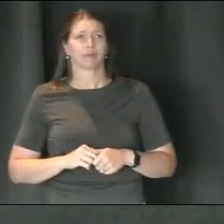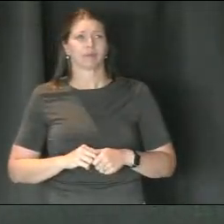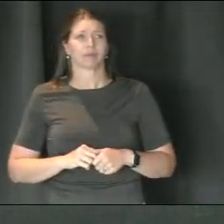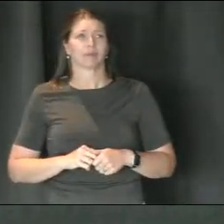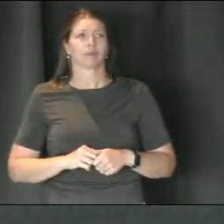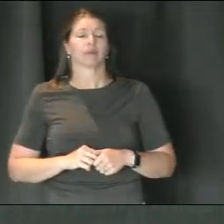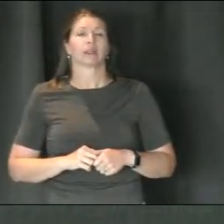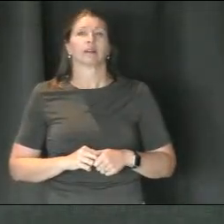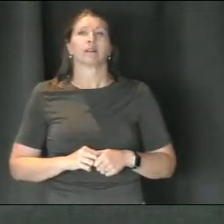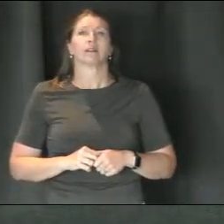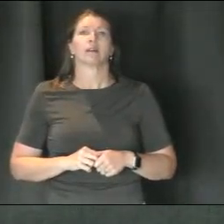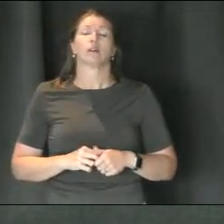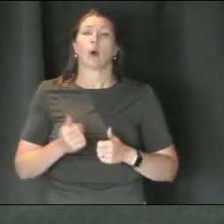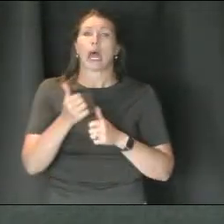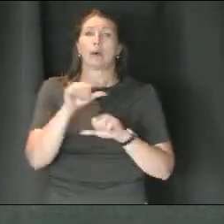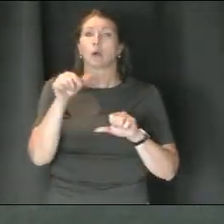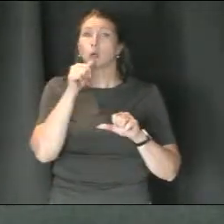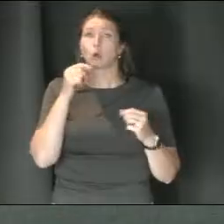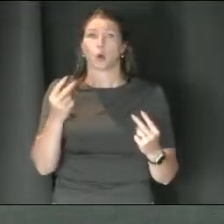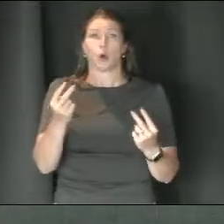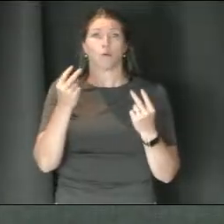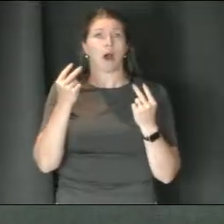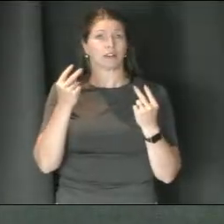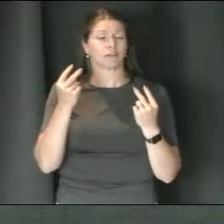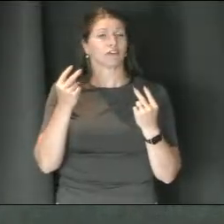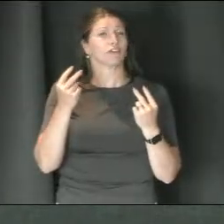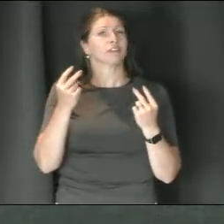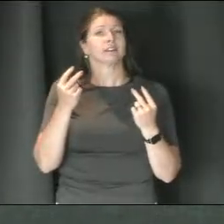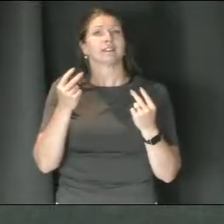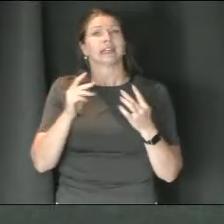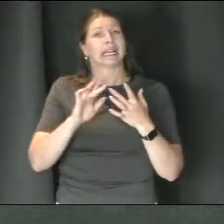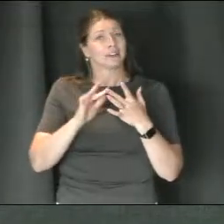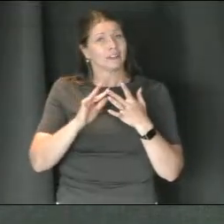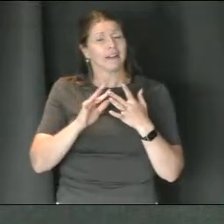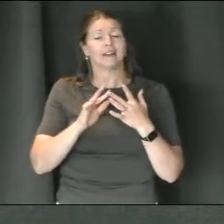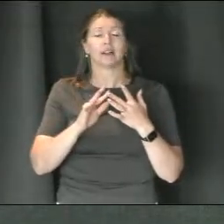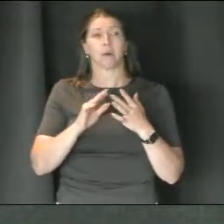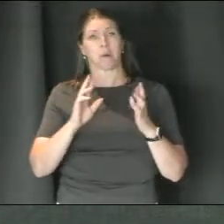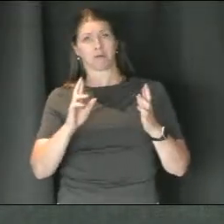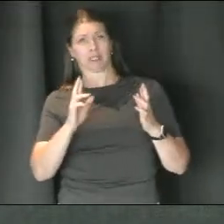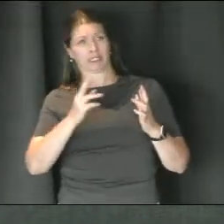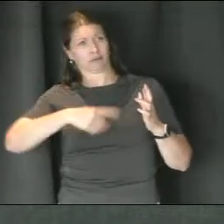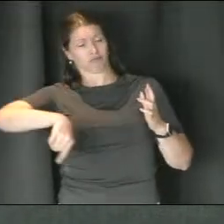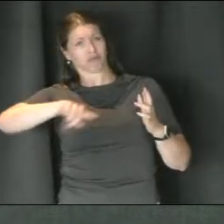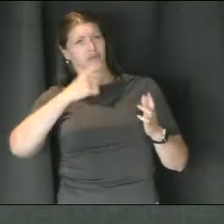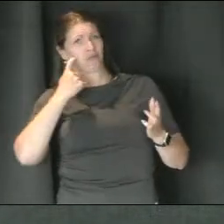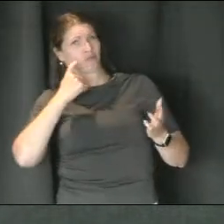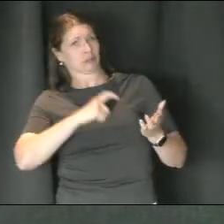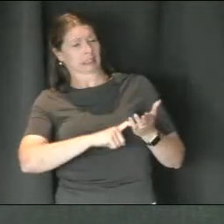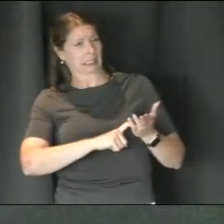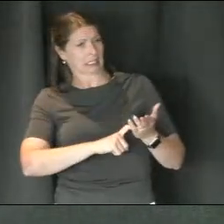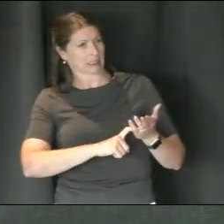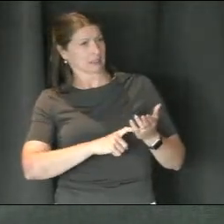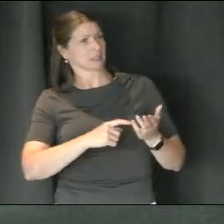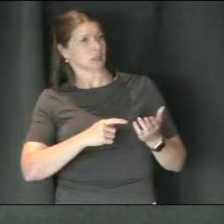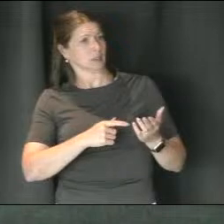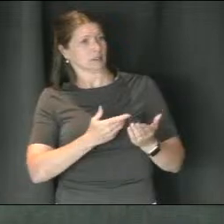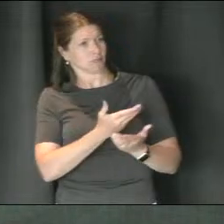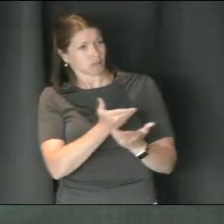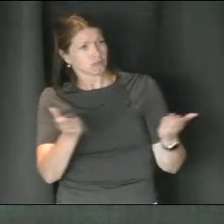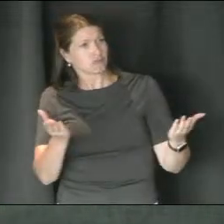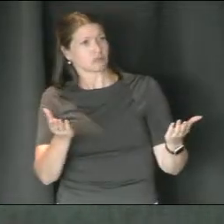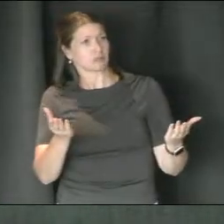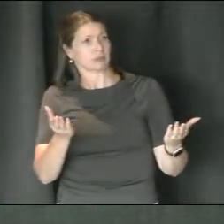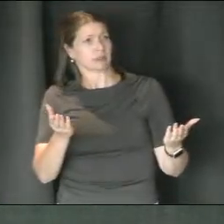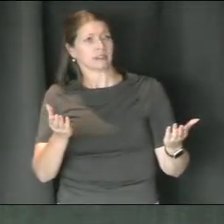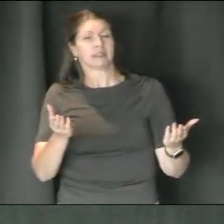following live stream, hopefully you were able to get a sense of what this award means to those recipients, to their